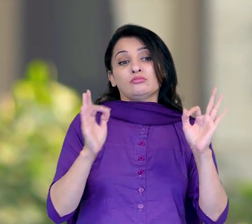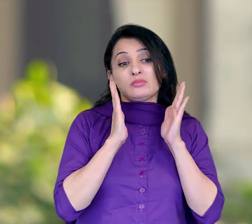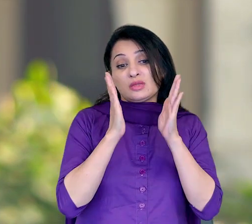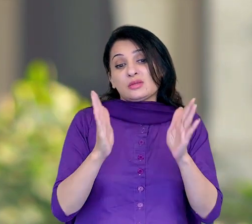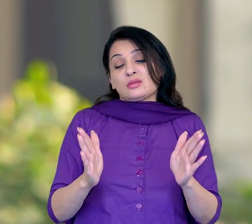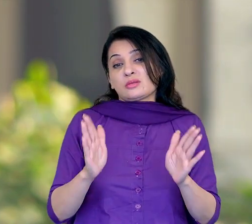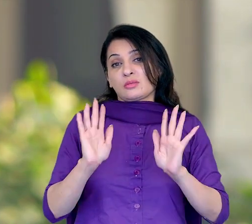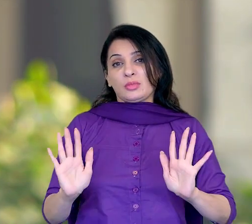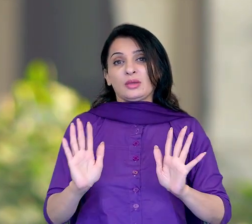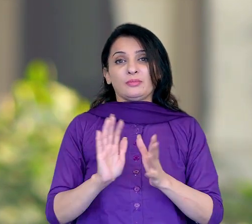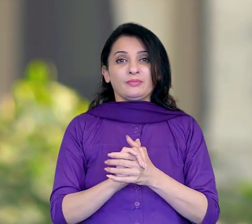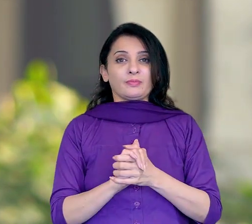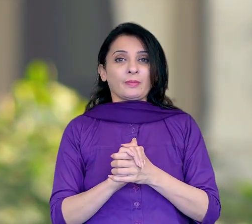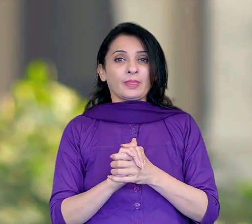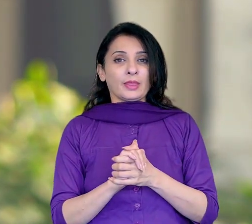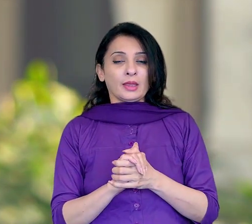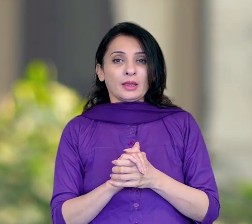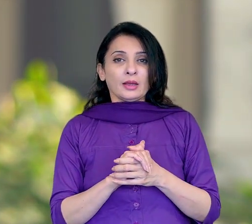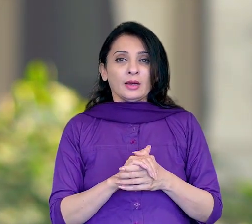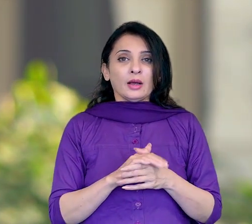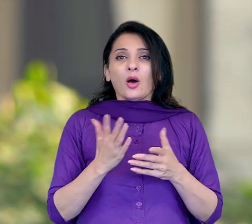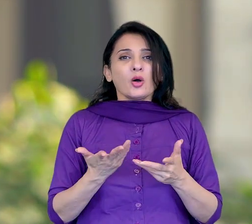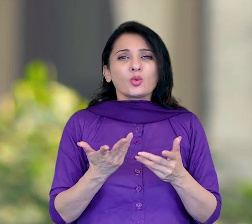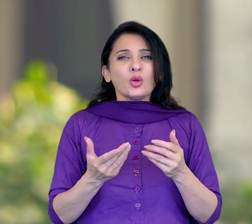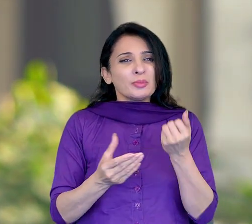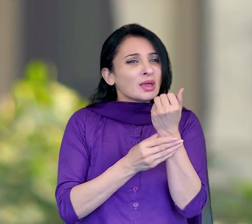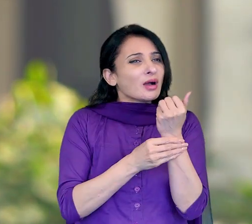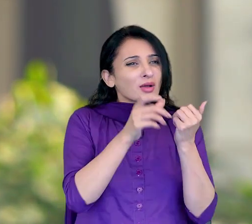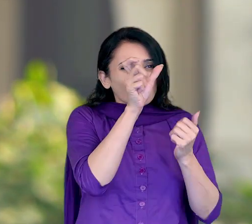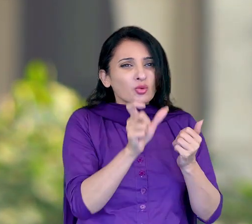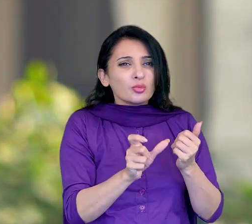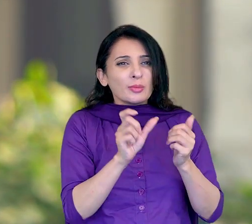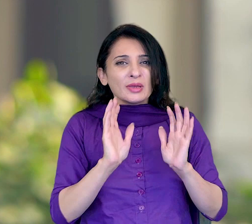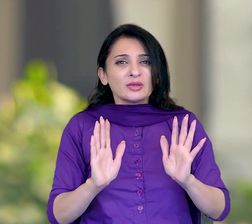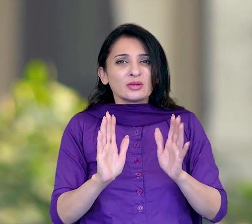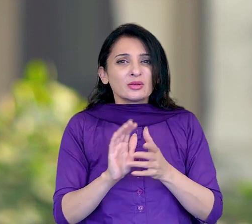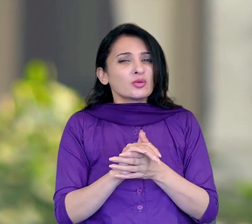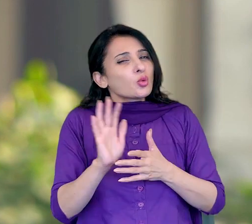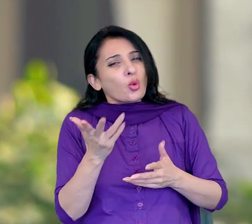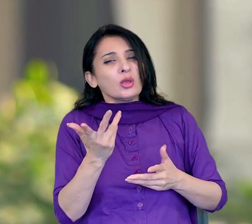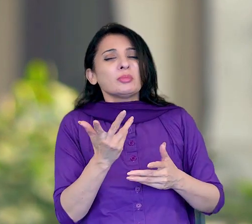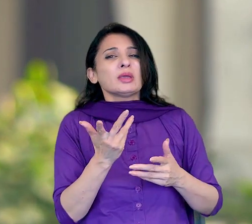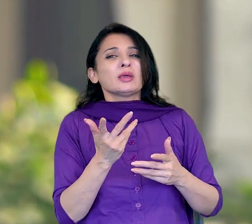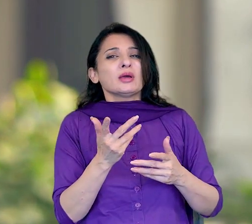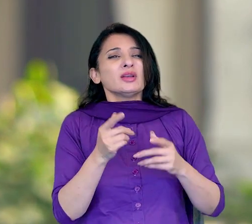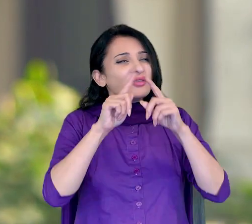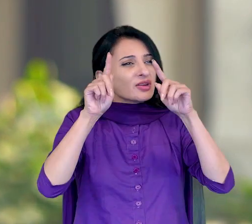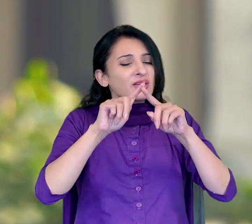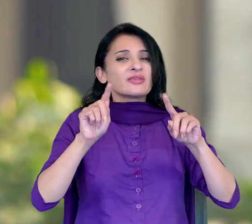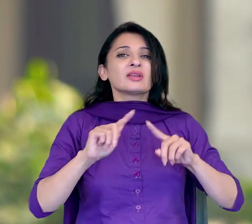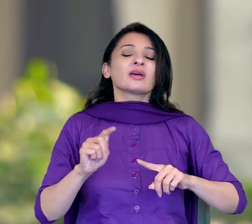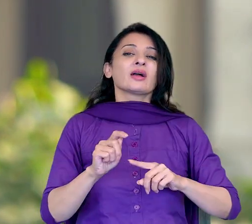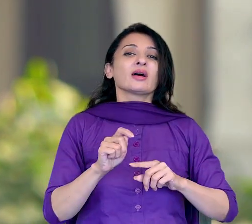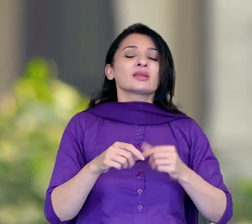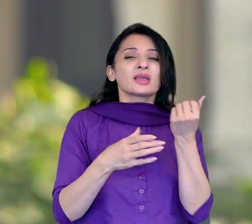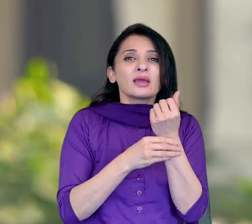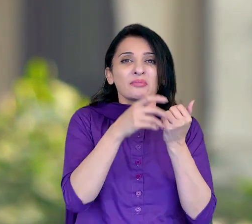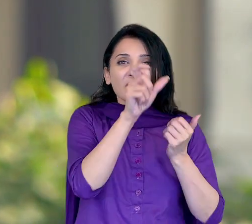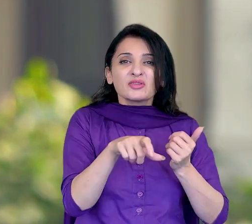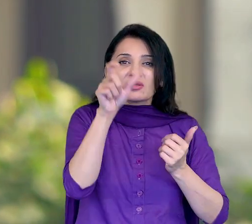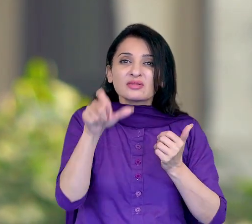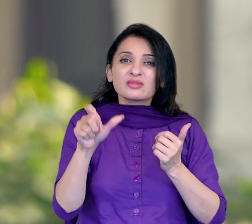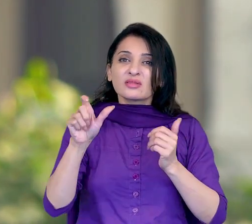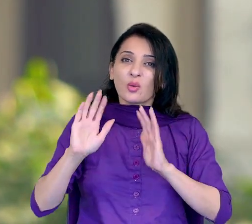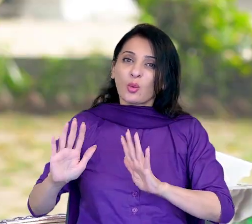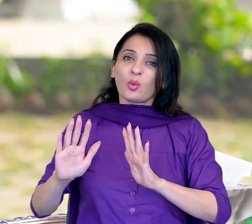very cumbersome process throughout the life cycle of a patient journey within the hospital. Whether it's an outpatient, whether it's an inpatient, whether it's an